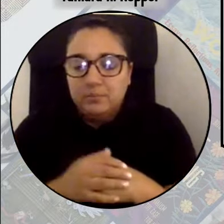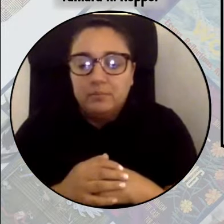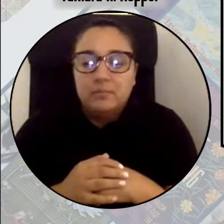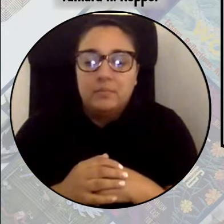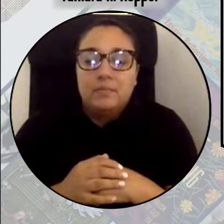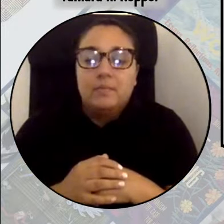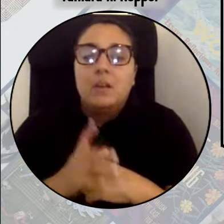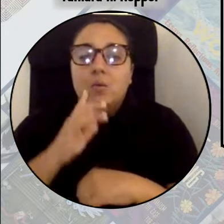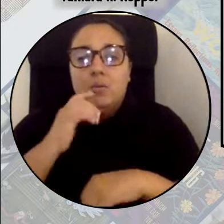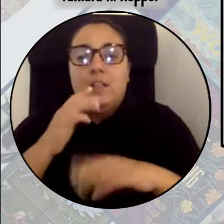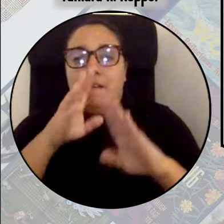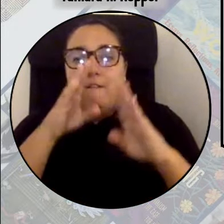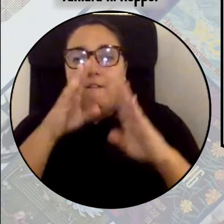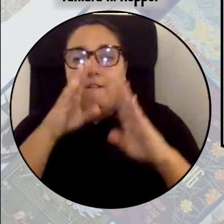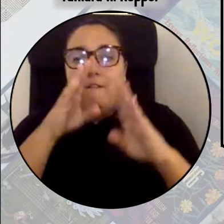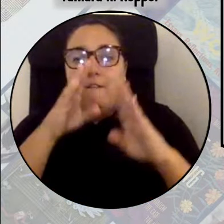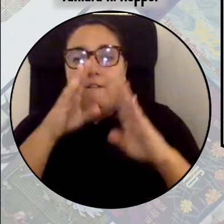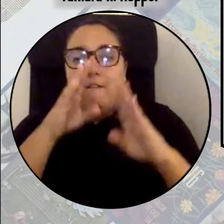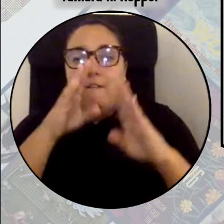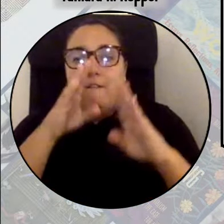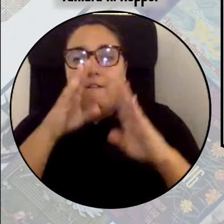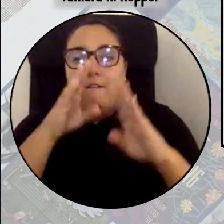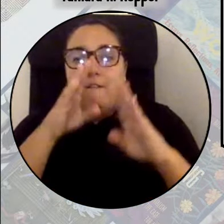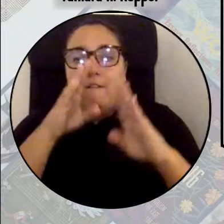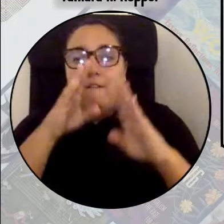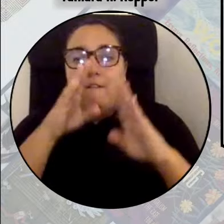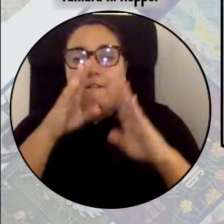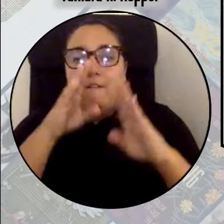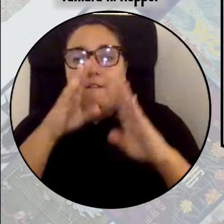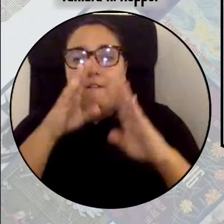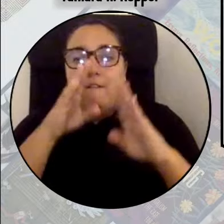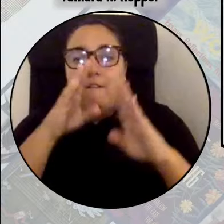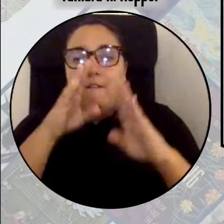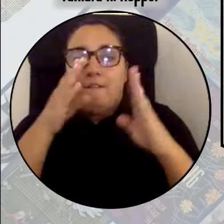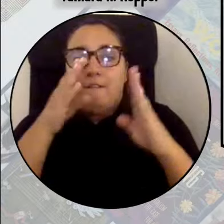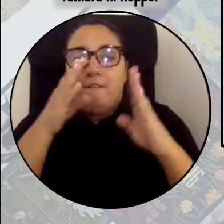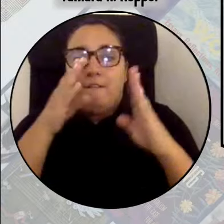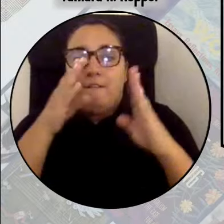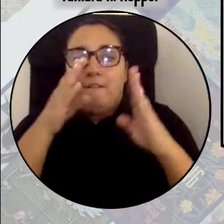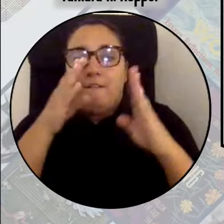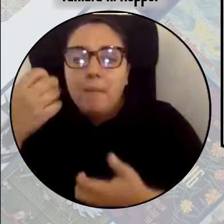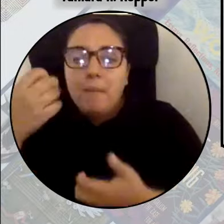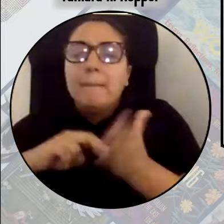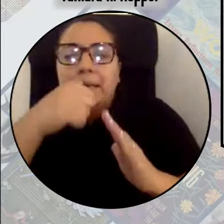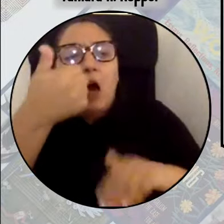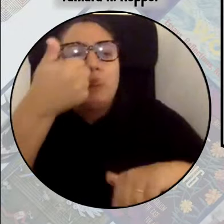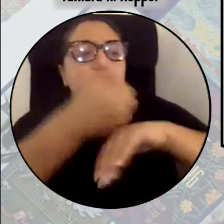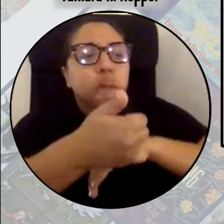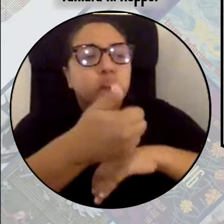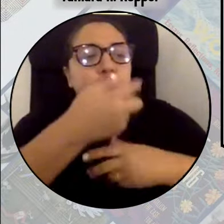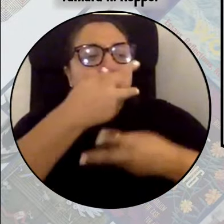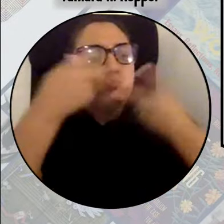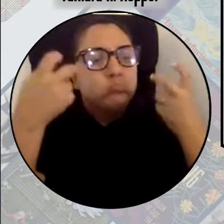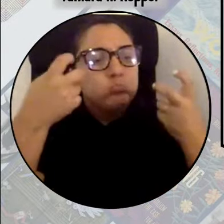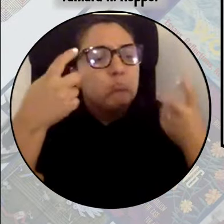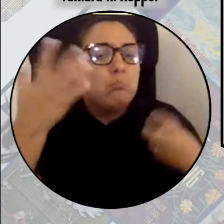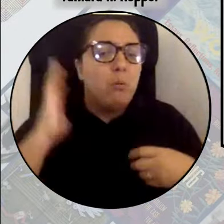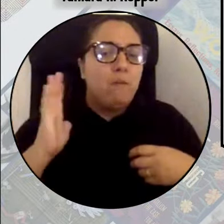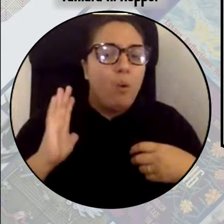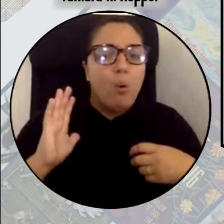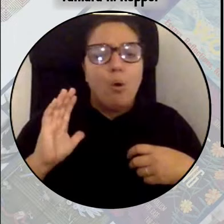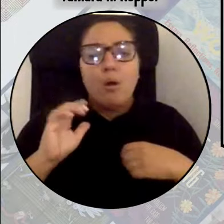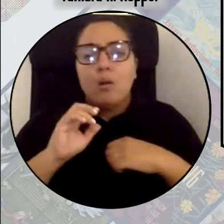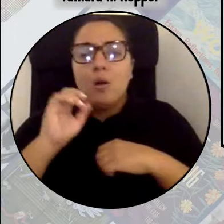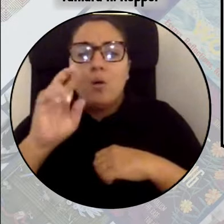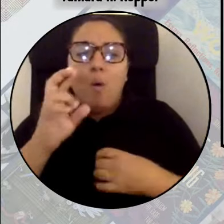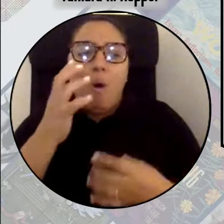alien problem. Now, this is not to say that they didn't quote certain immigrants in the past with crimes or that they didn't target them for enforcement or for